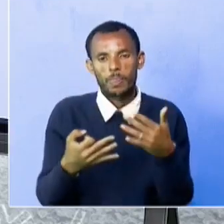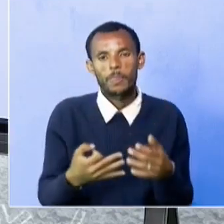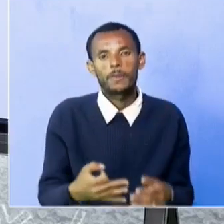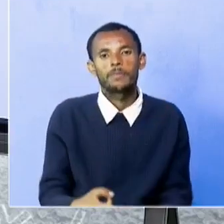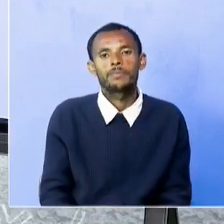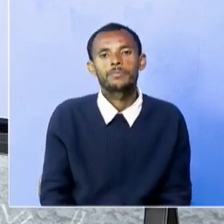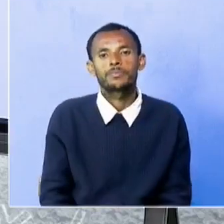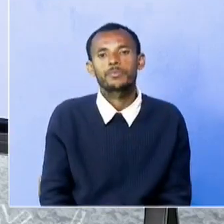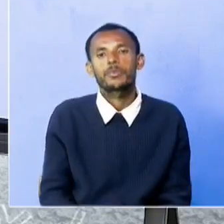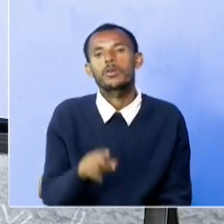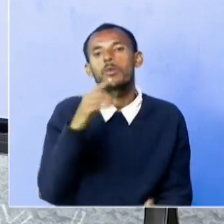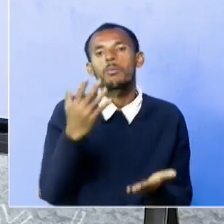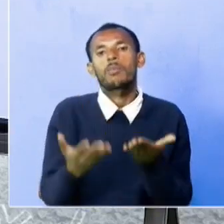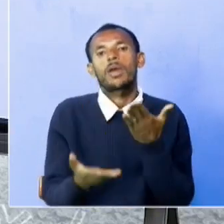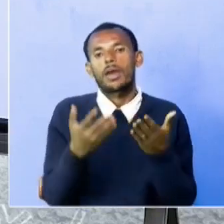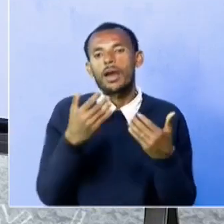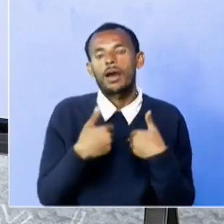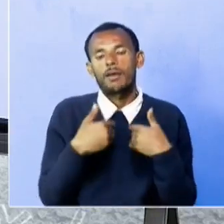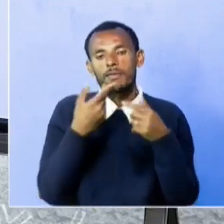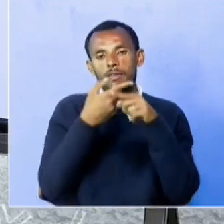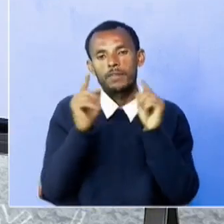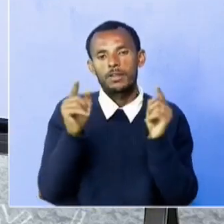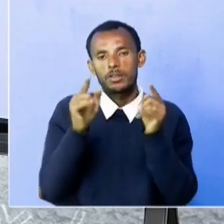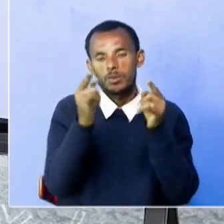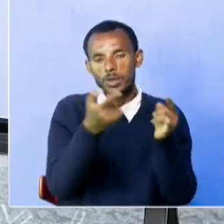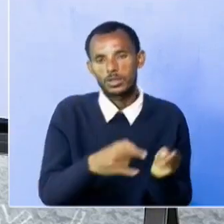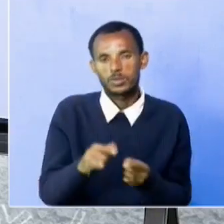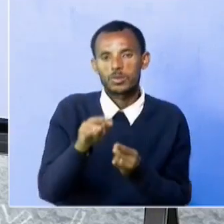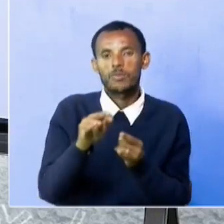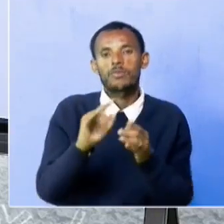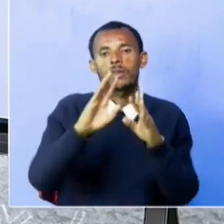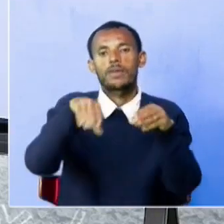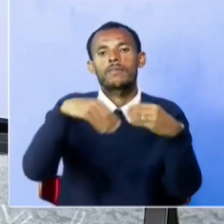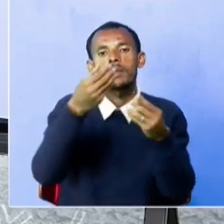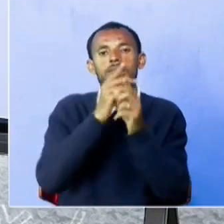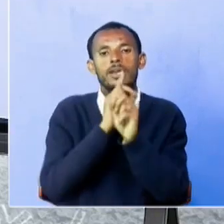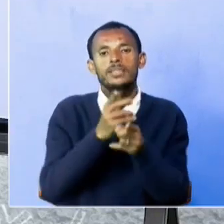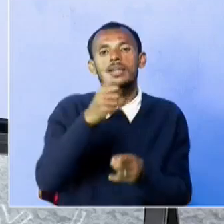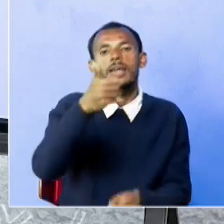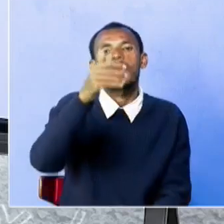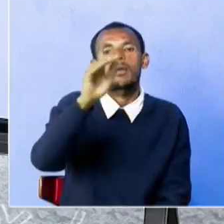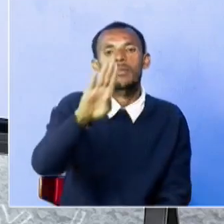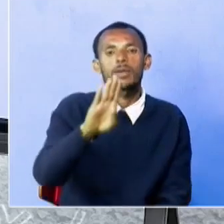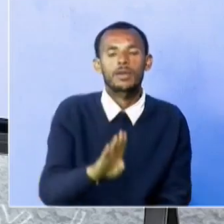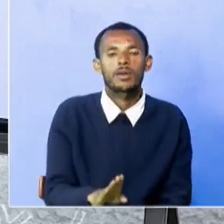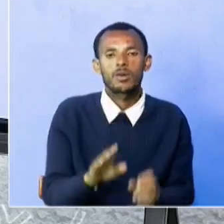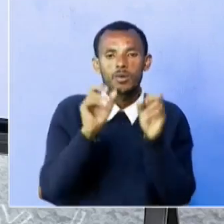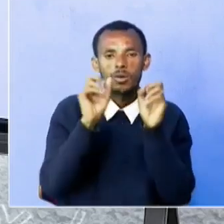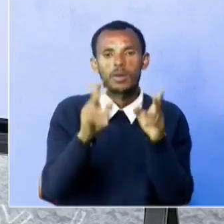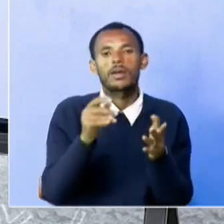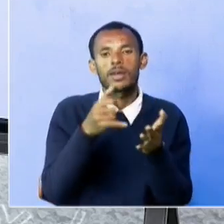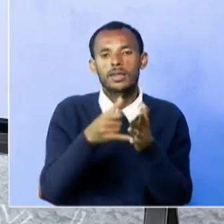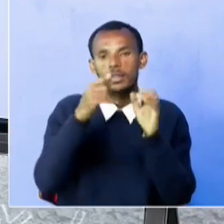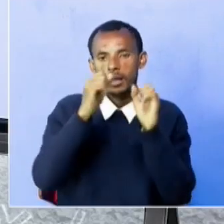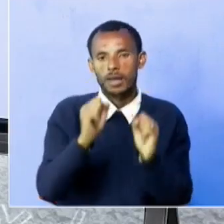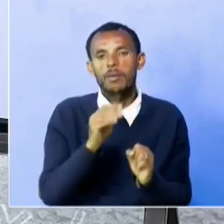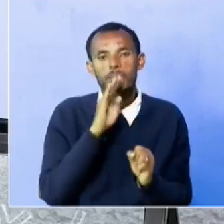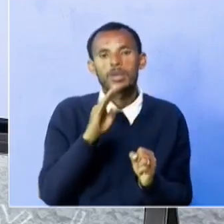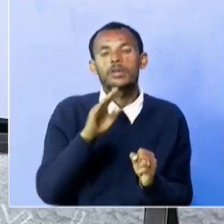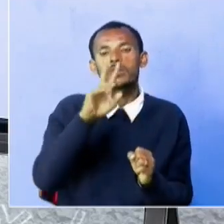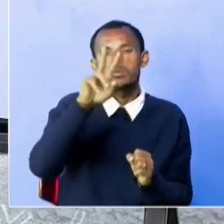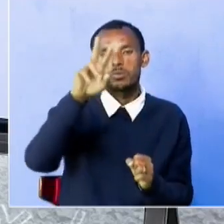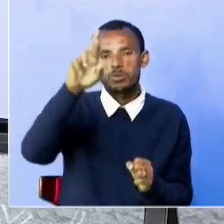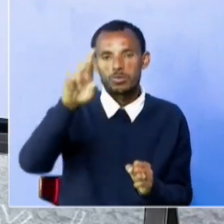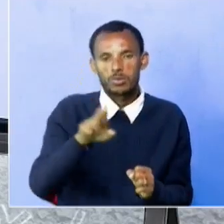Okay, you may have different ways of giving the answer for AB. Okay, it can be 2 root